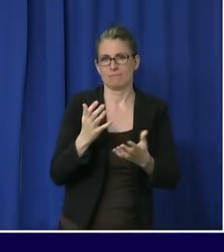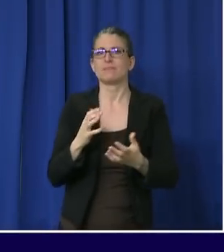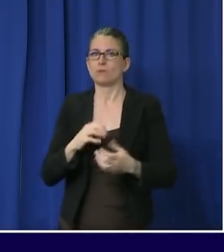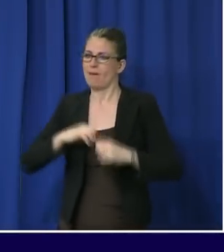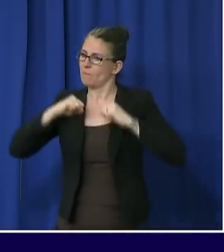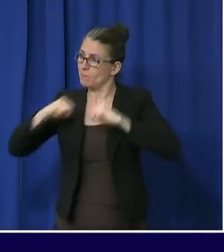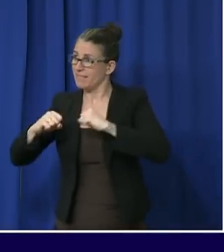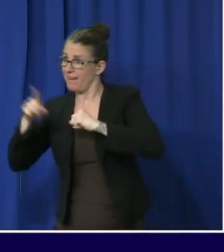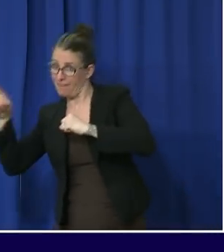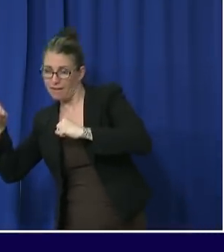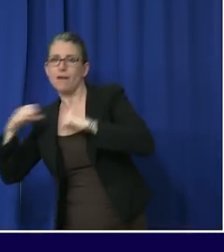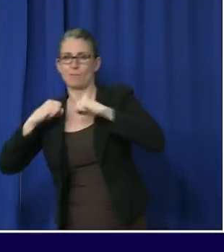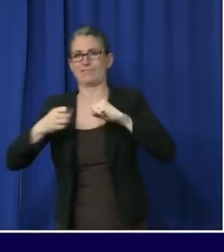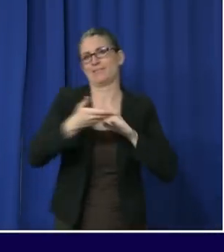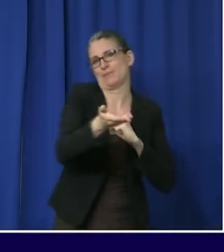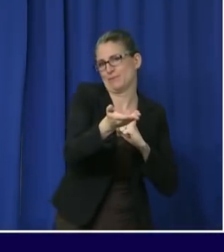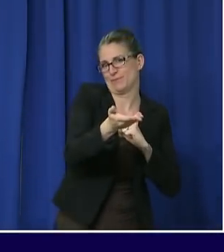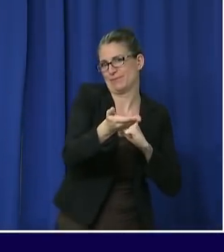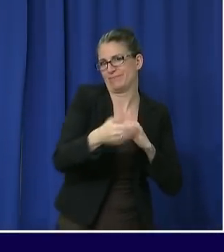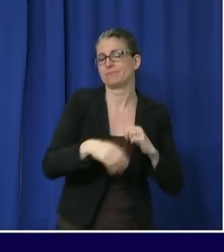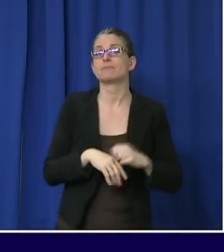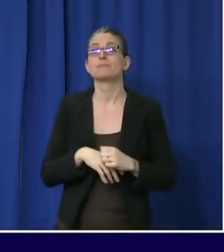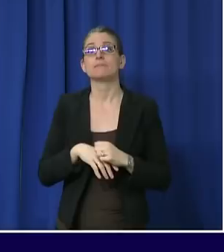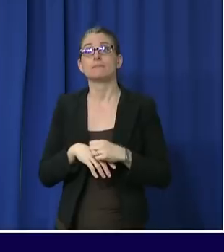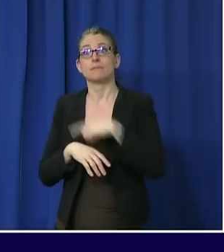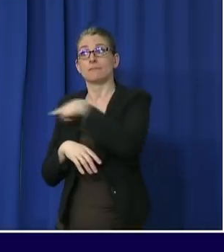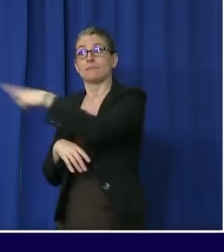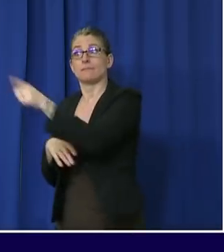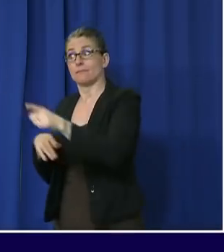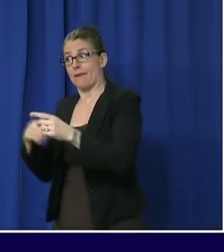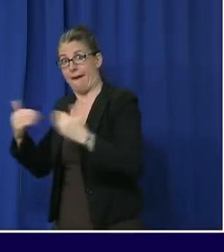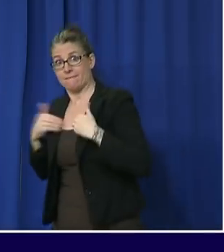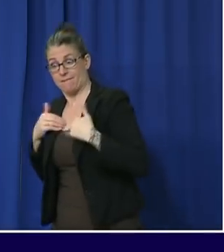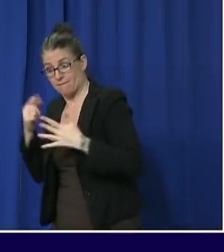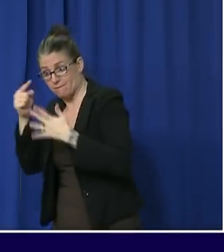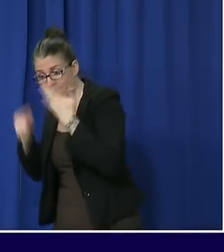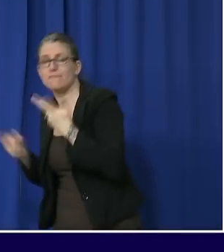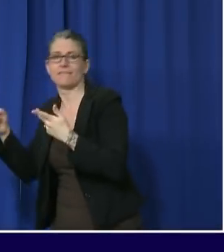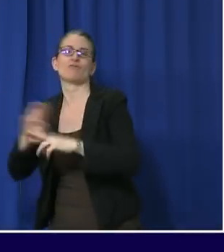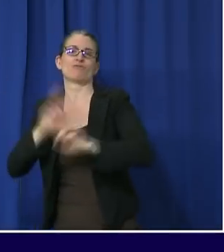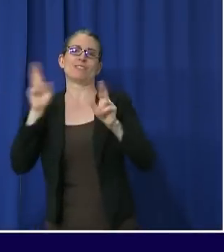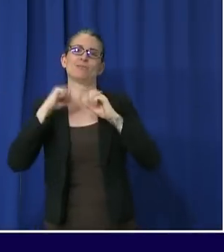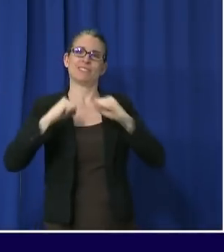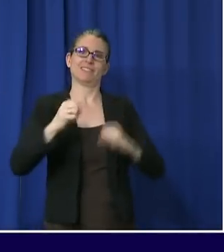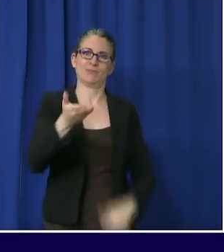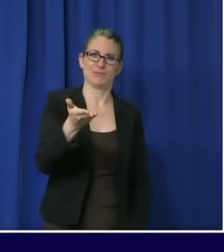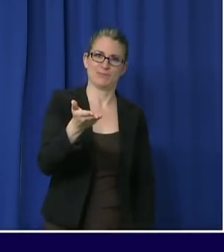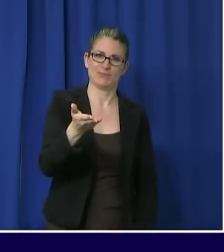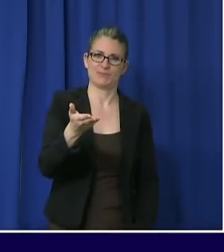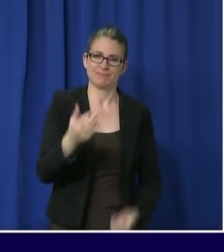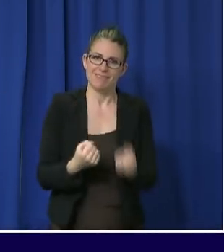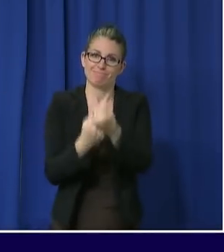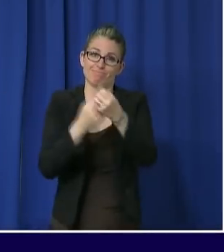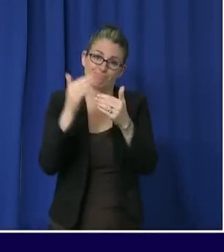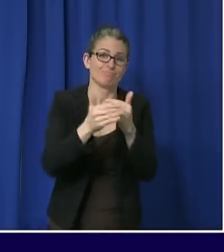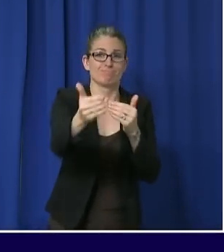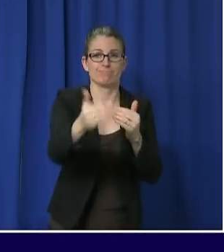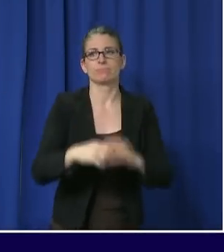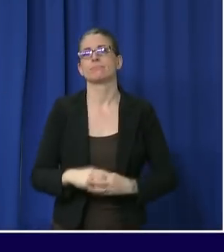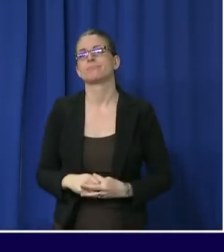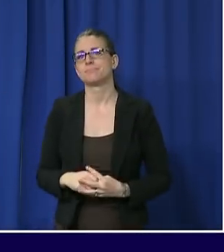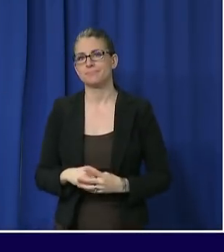continue providing healthcare to everybody in their community. Since beginning our efforts to push